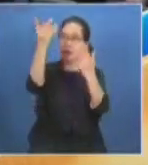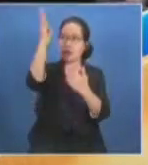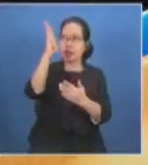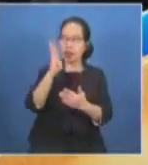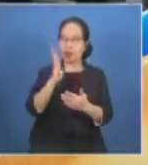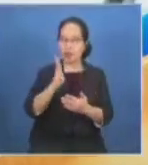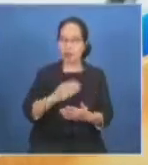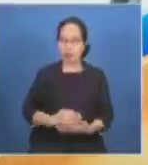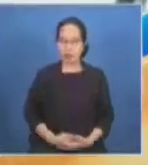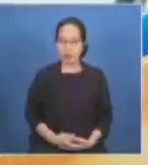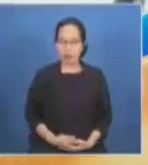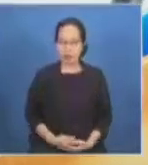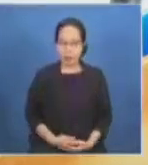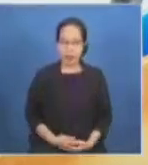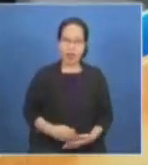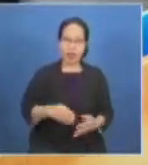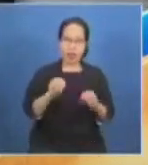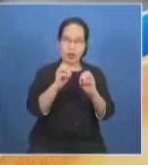to God.